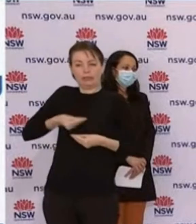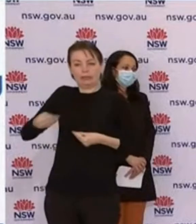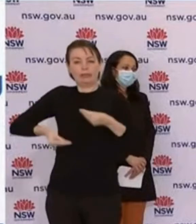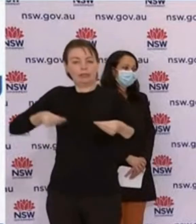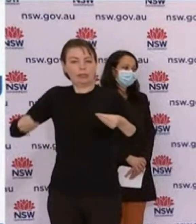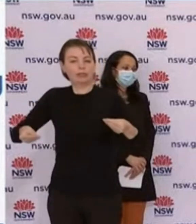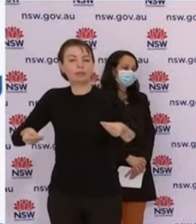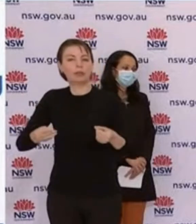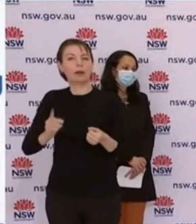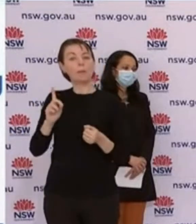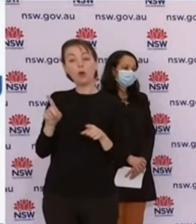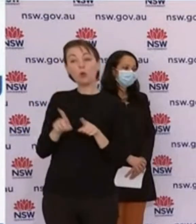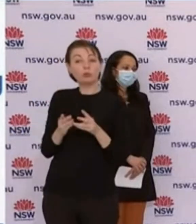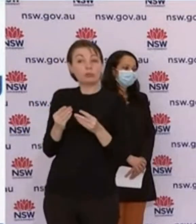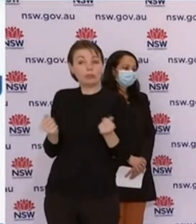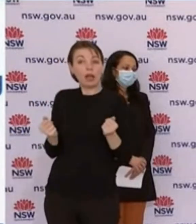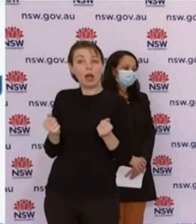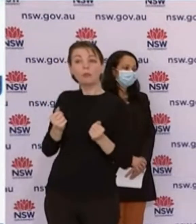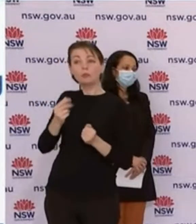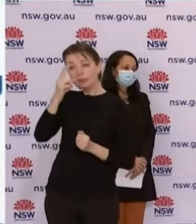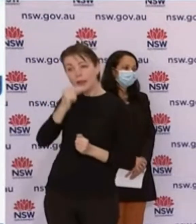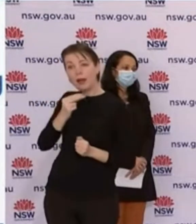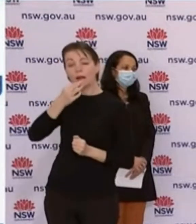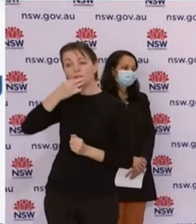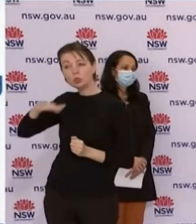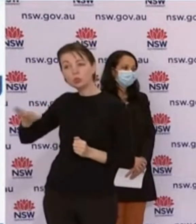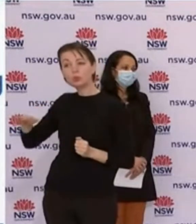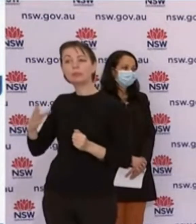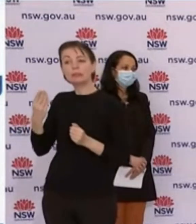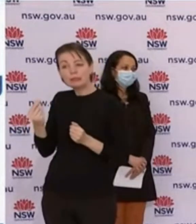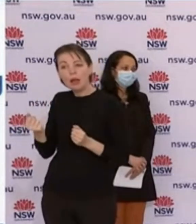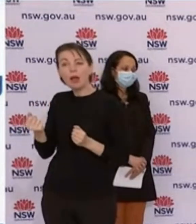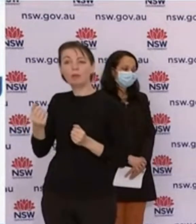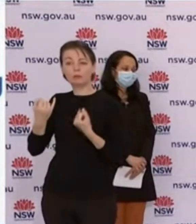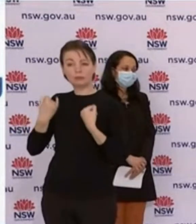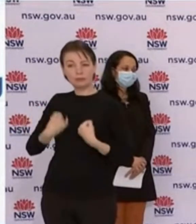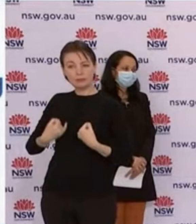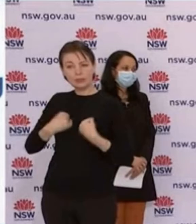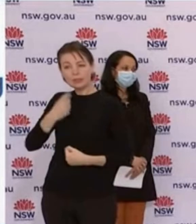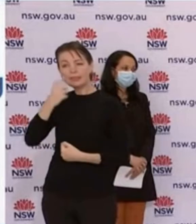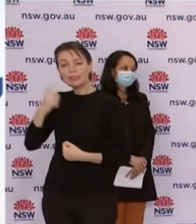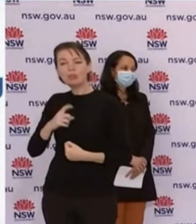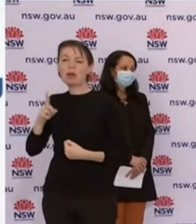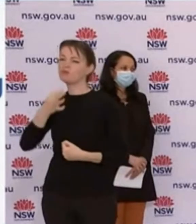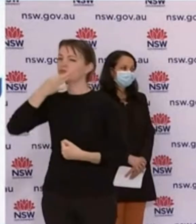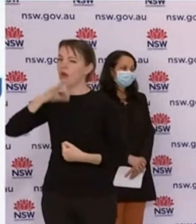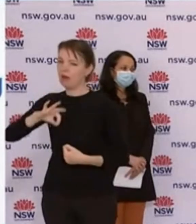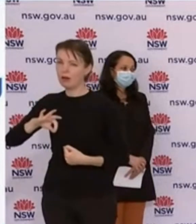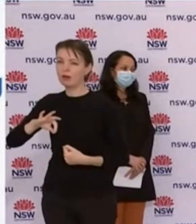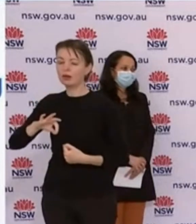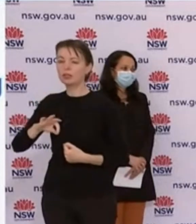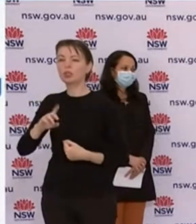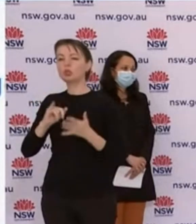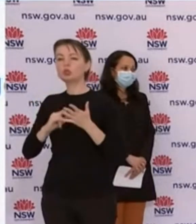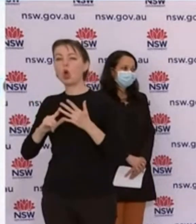very low rates of serious illness in younger children. It's quite uncommon to see very serious rates of illness in younger children, so